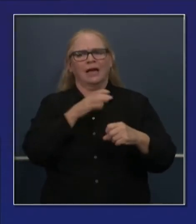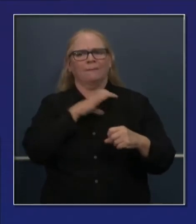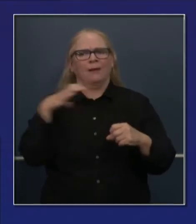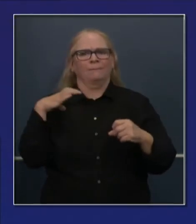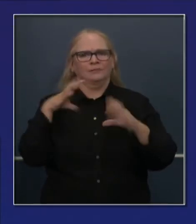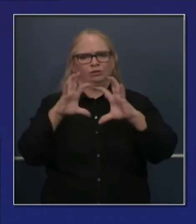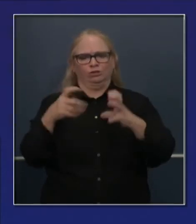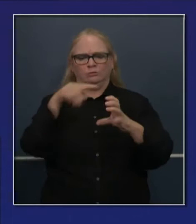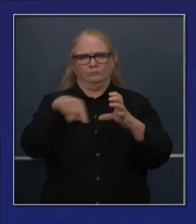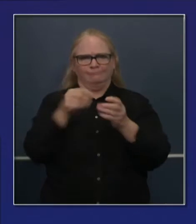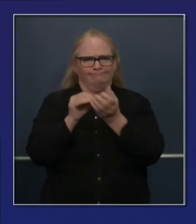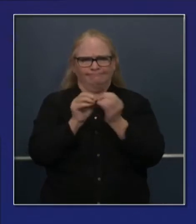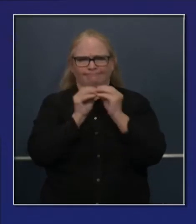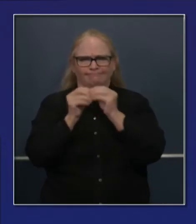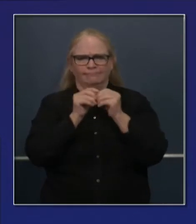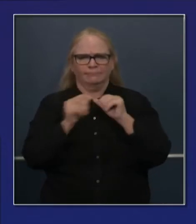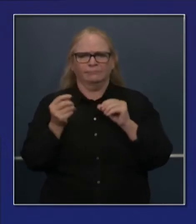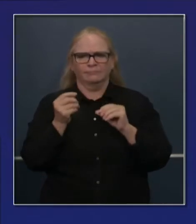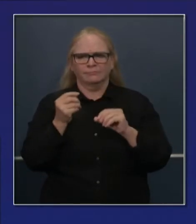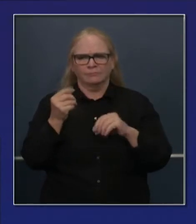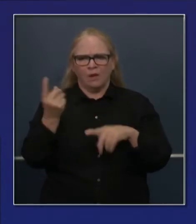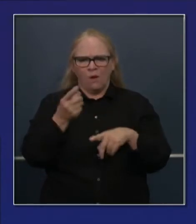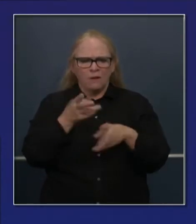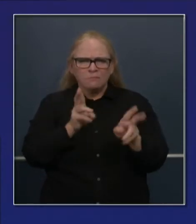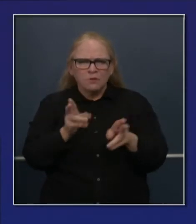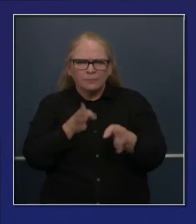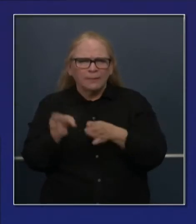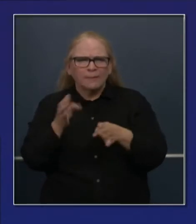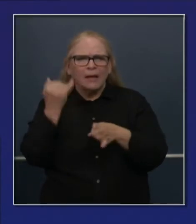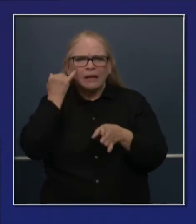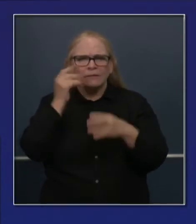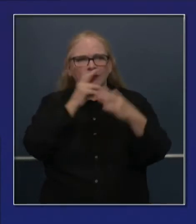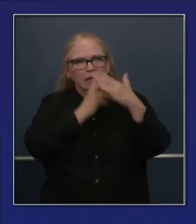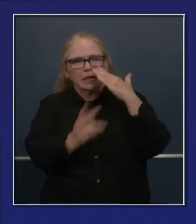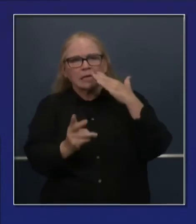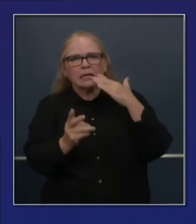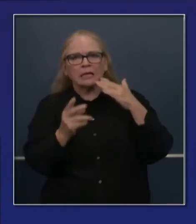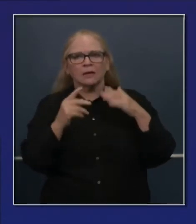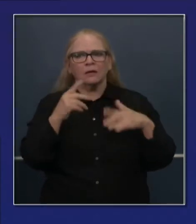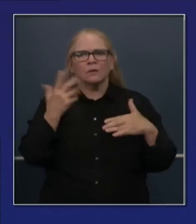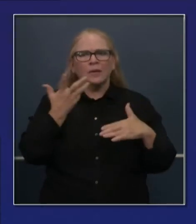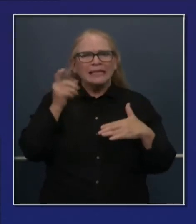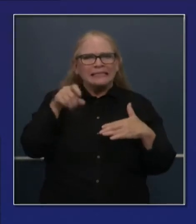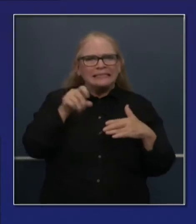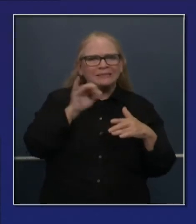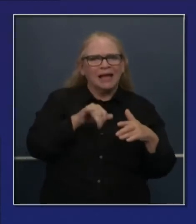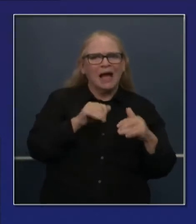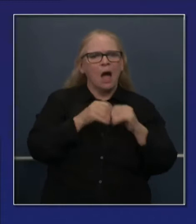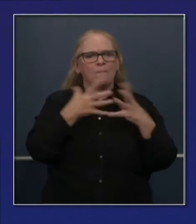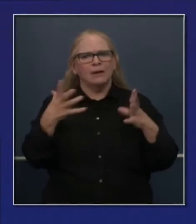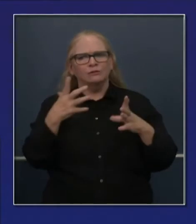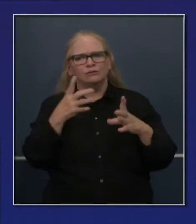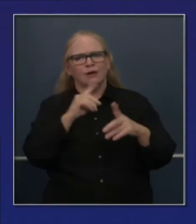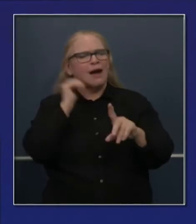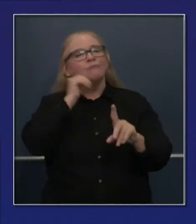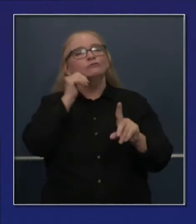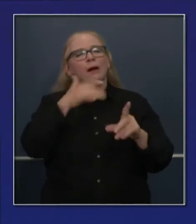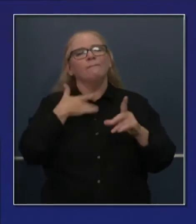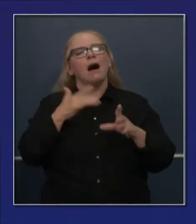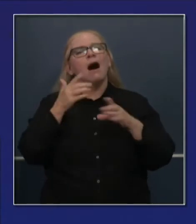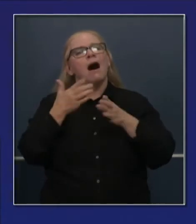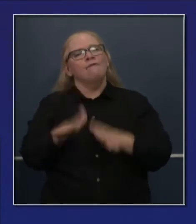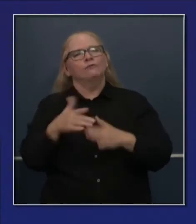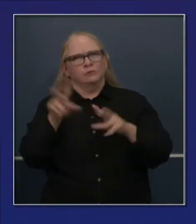needs. ISO puts out criteria for what's necessary in order to meet that forecast.